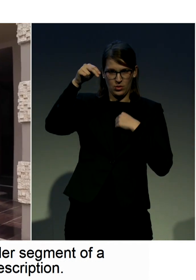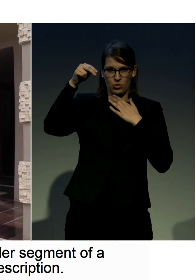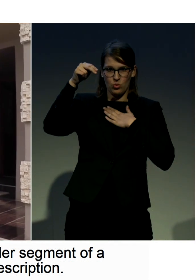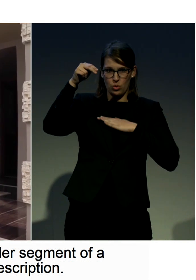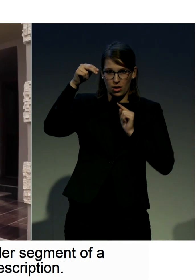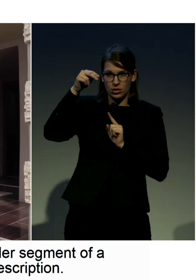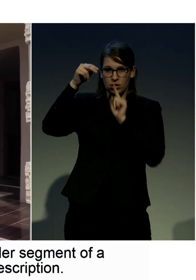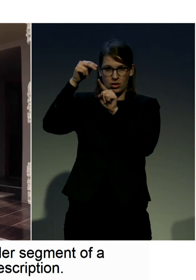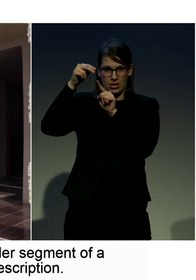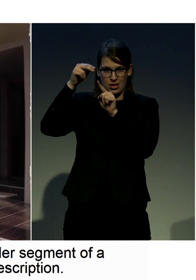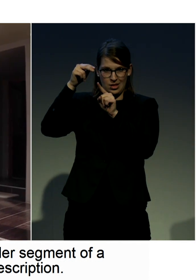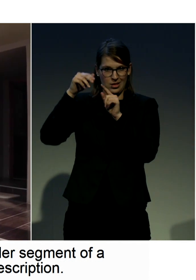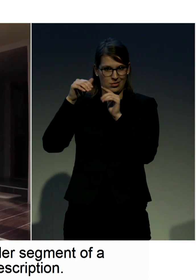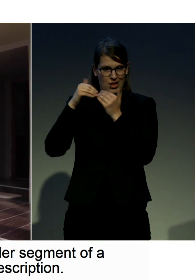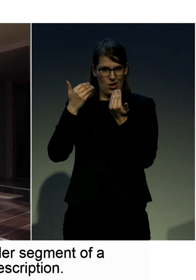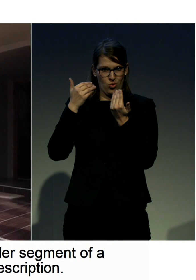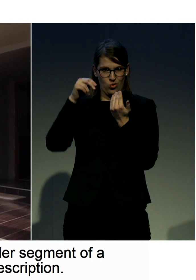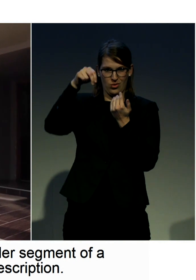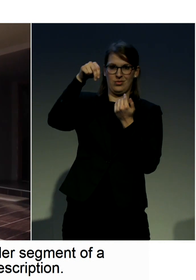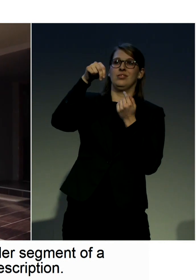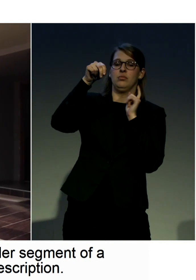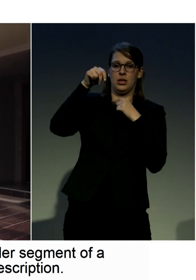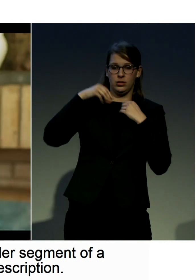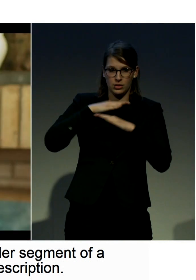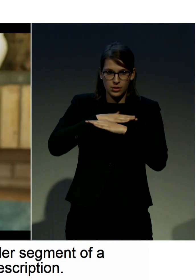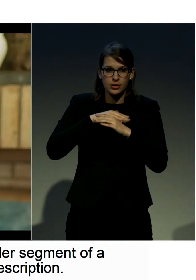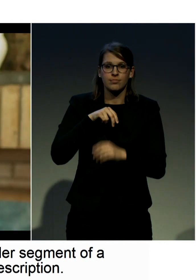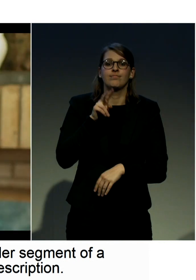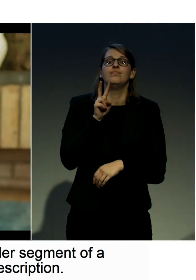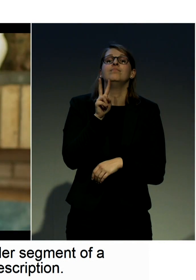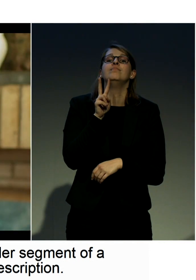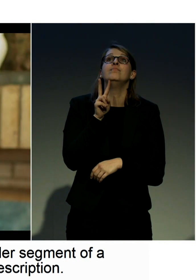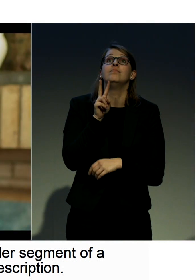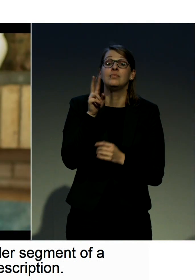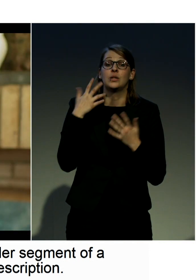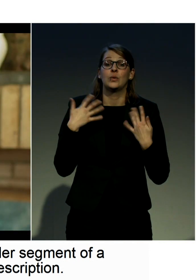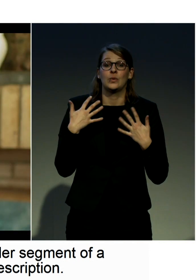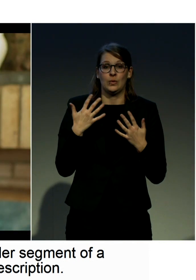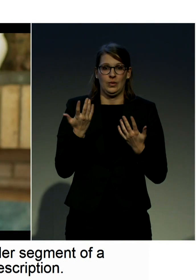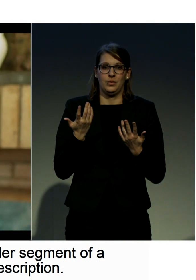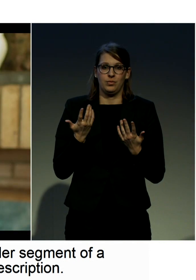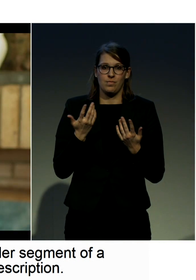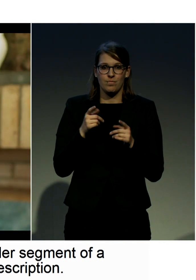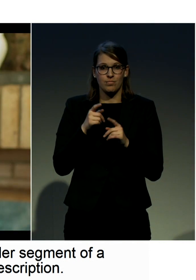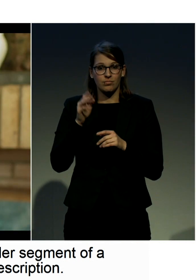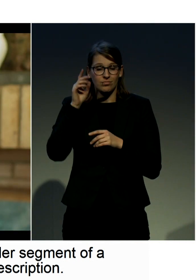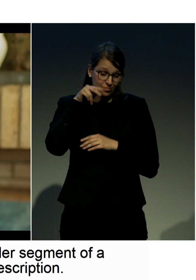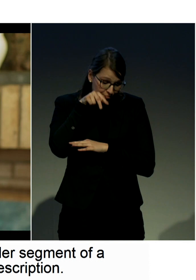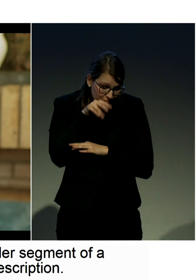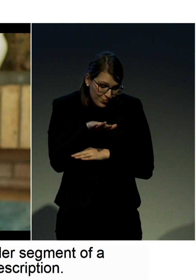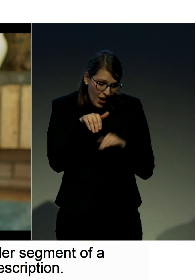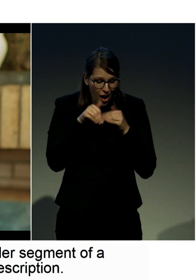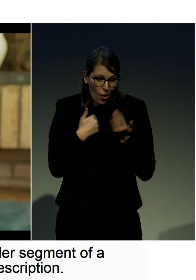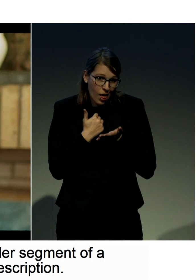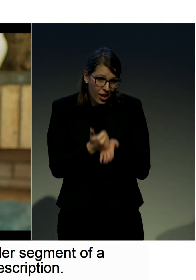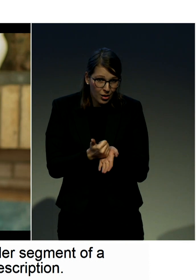went in, and then he came, yes, madam, how can I help you? I was crying. I was in so much pain. And